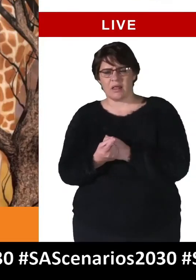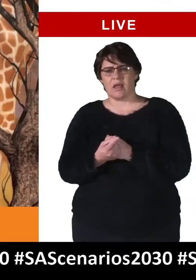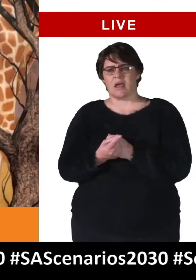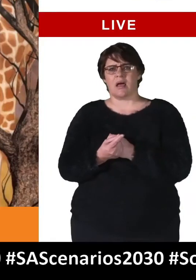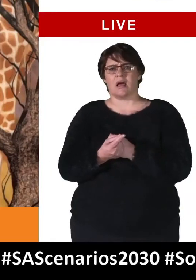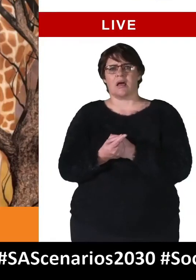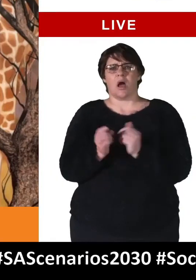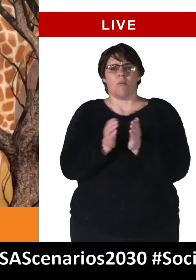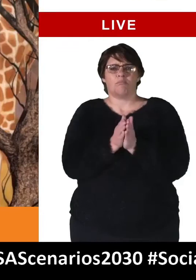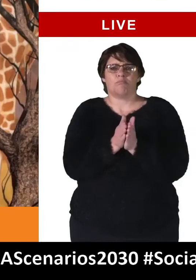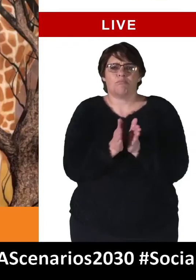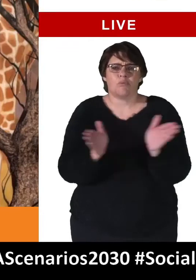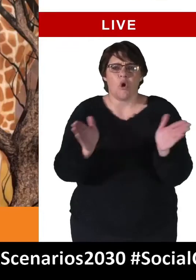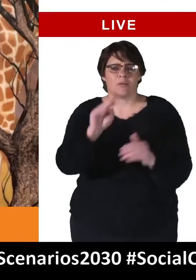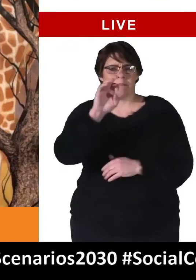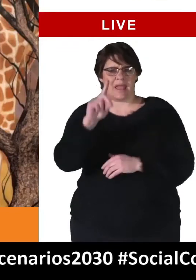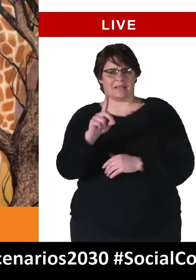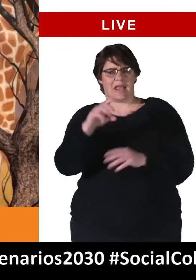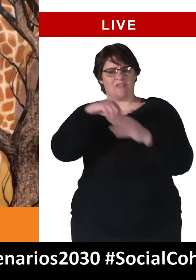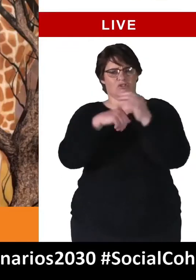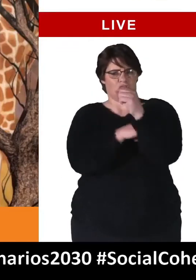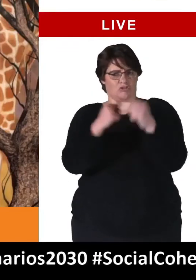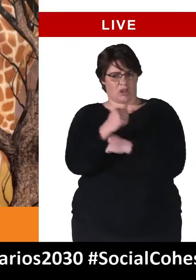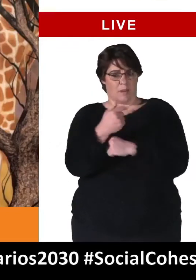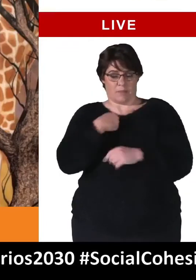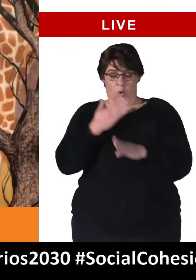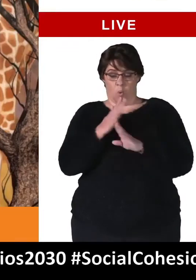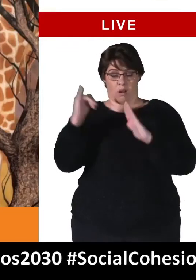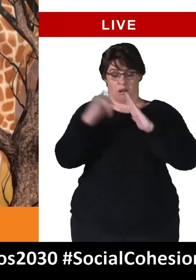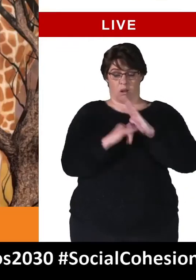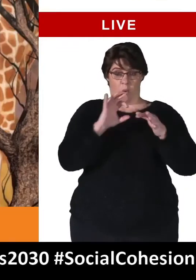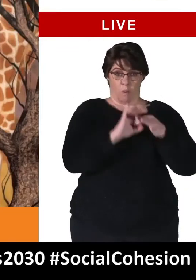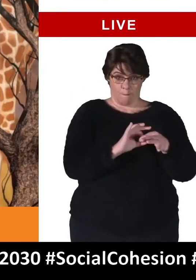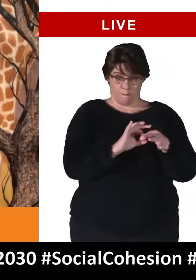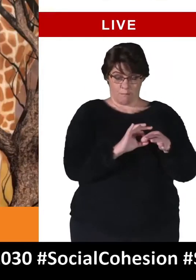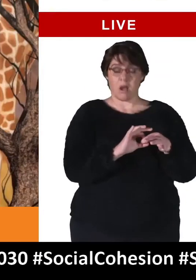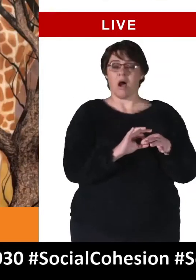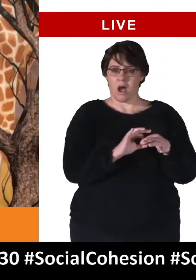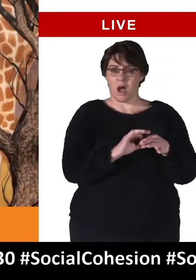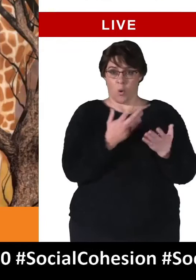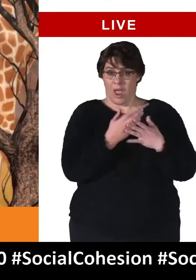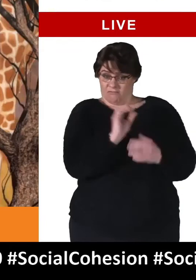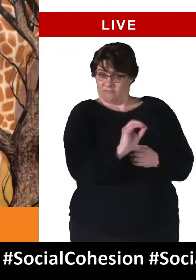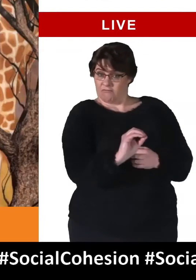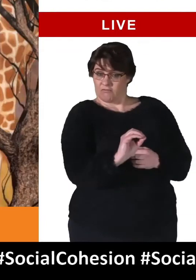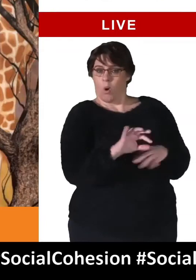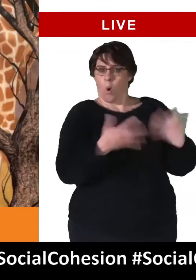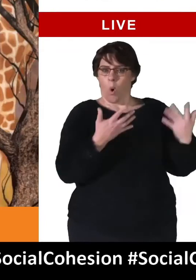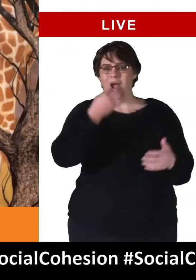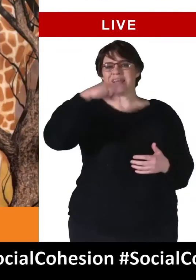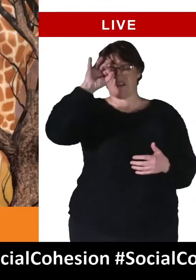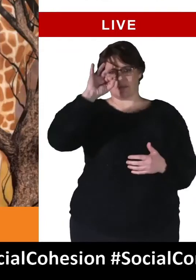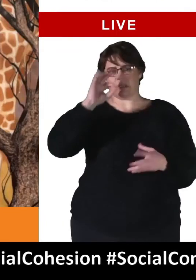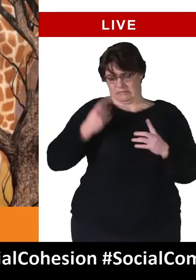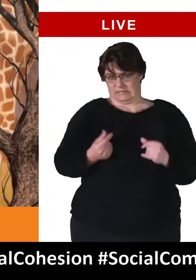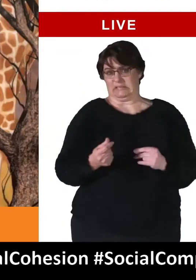infrastructure, to say, if we're working from home, we have what it takes. Or does the government has to move with